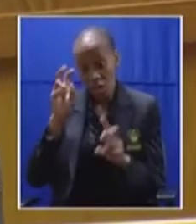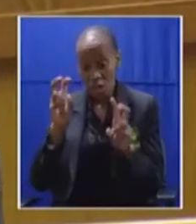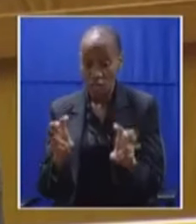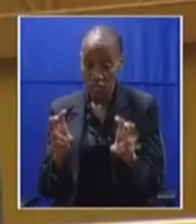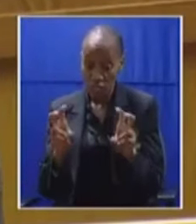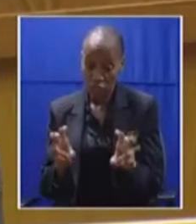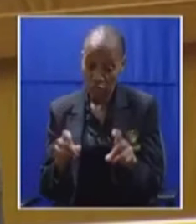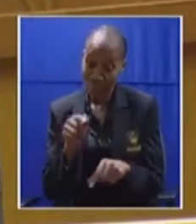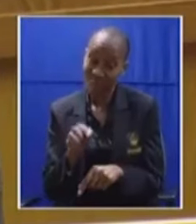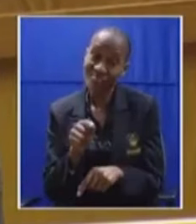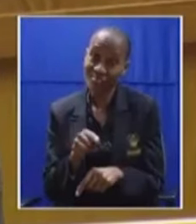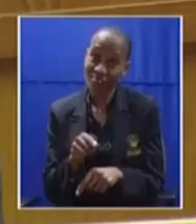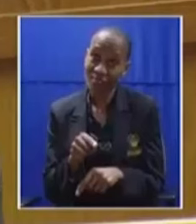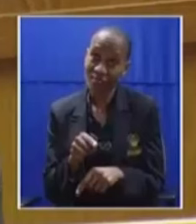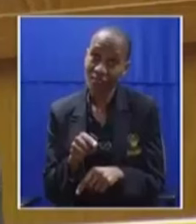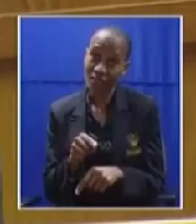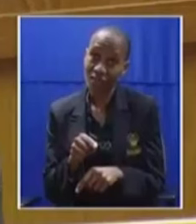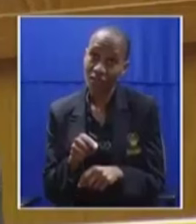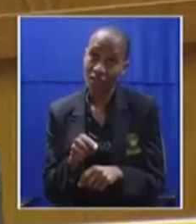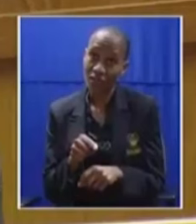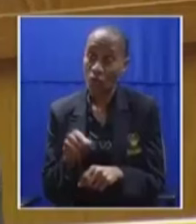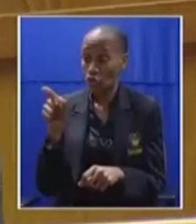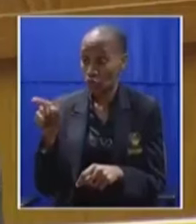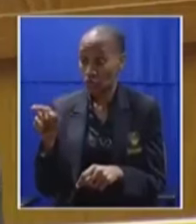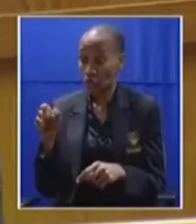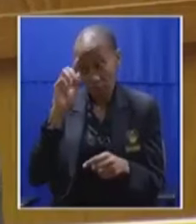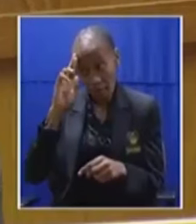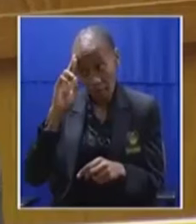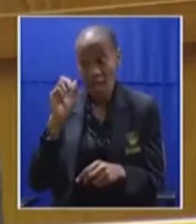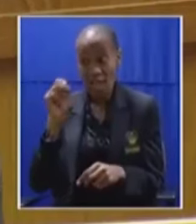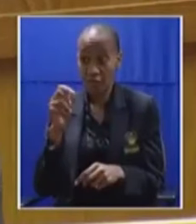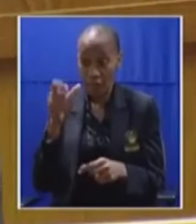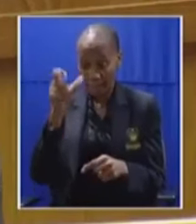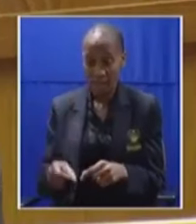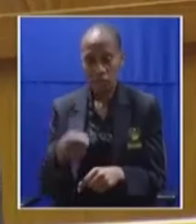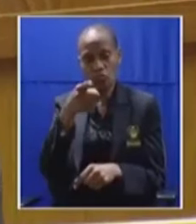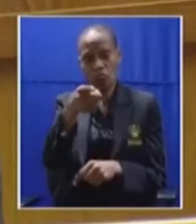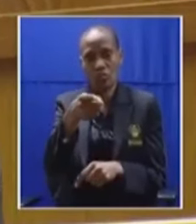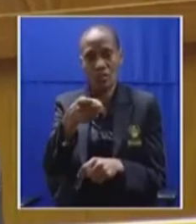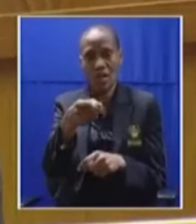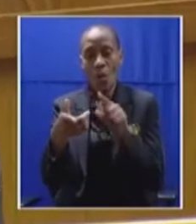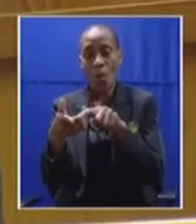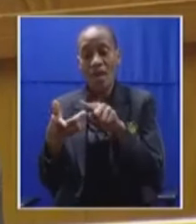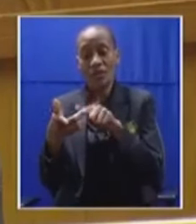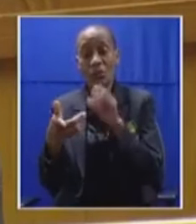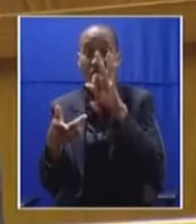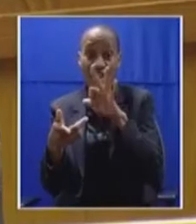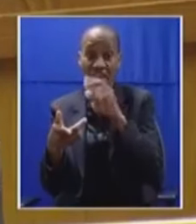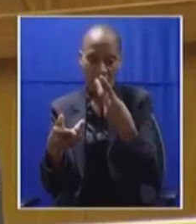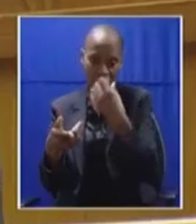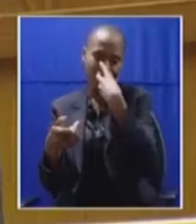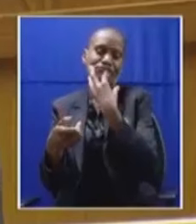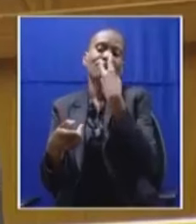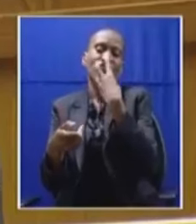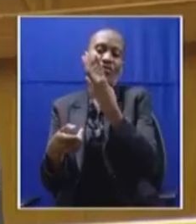you point one finger, all the three fingers are pointing at you, all of us. And if we say we should